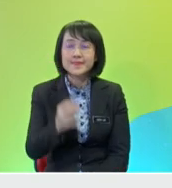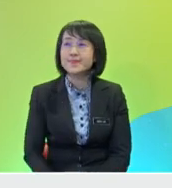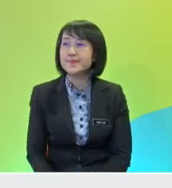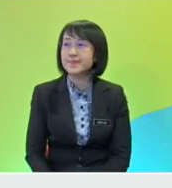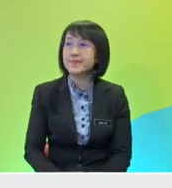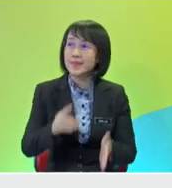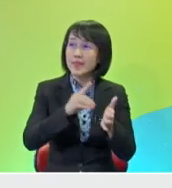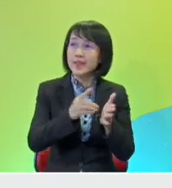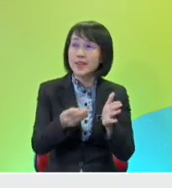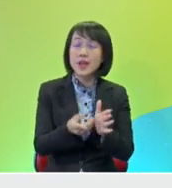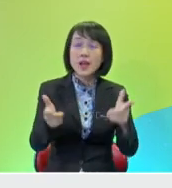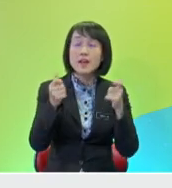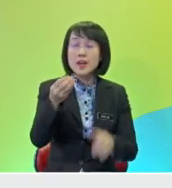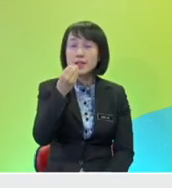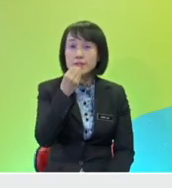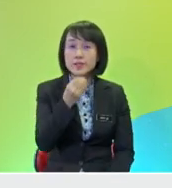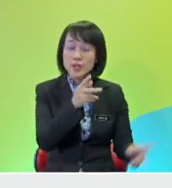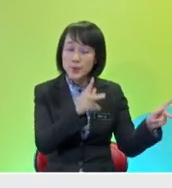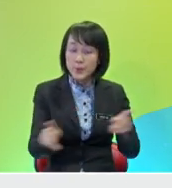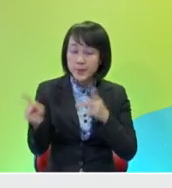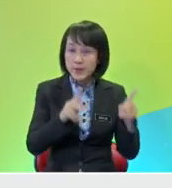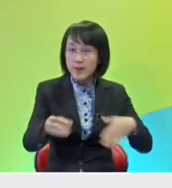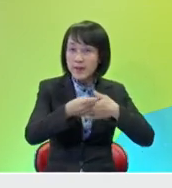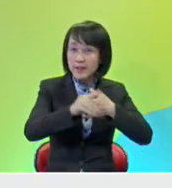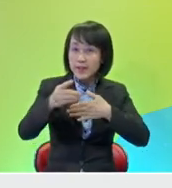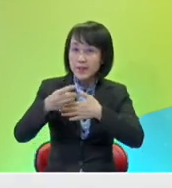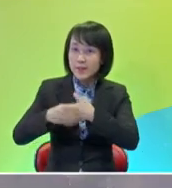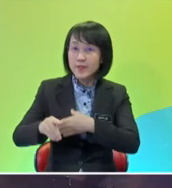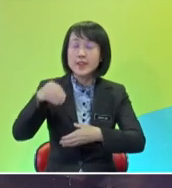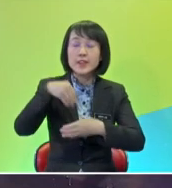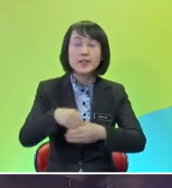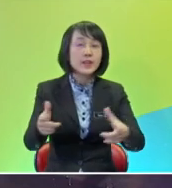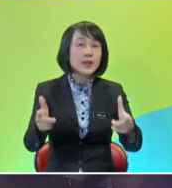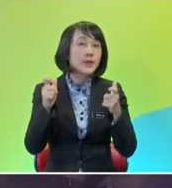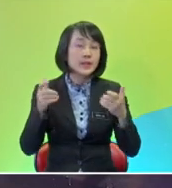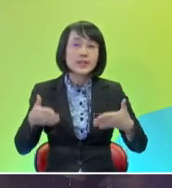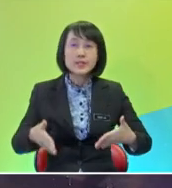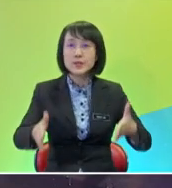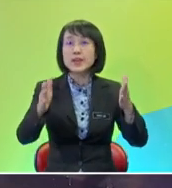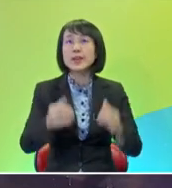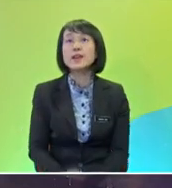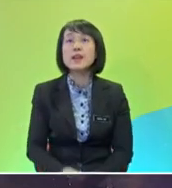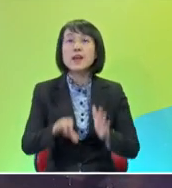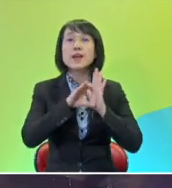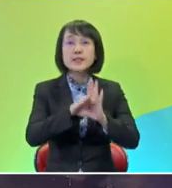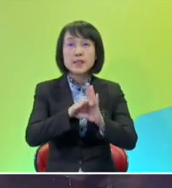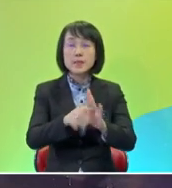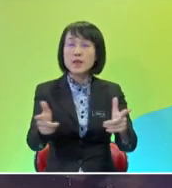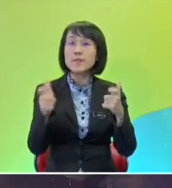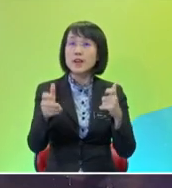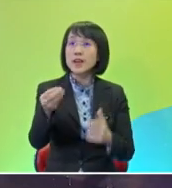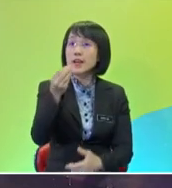which is prepared and delivered in the quickest way. Mm-hmm. Now, I need the examples of fast